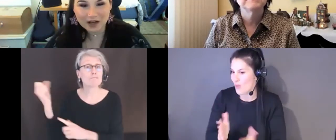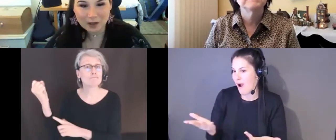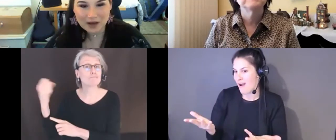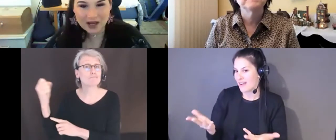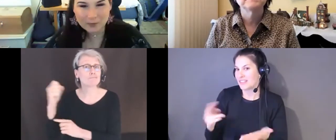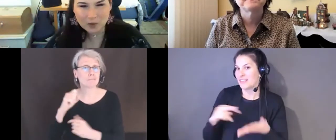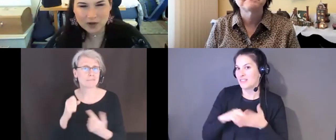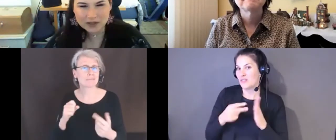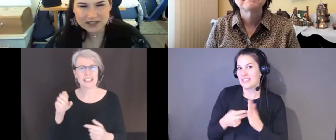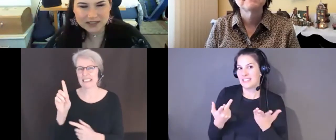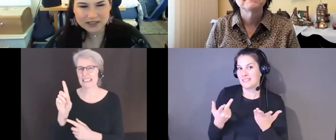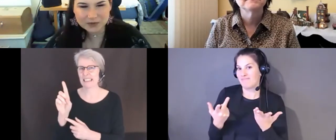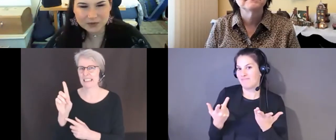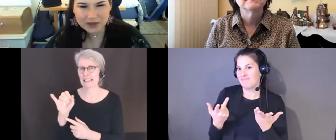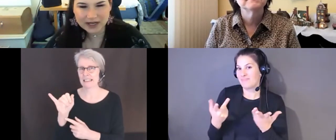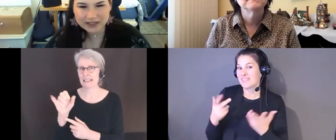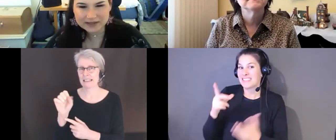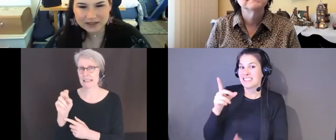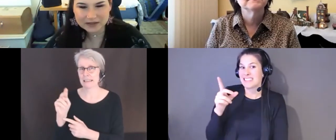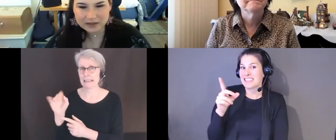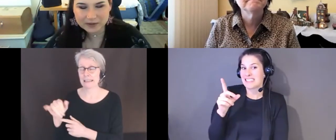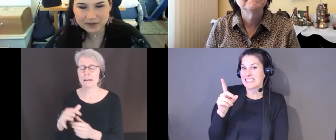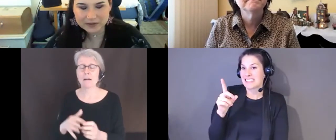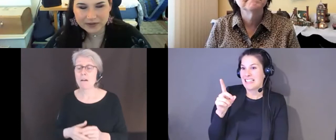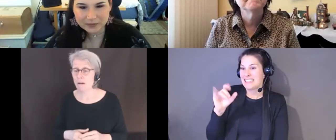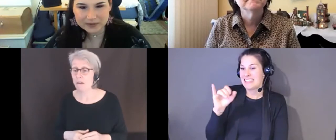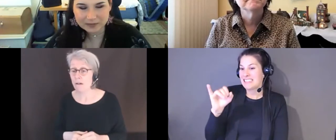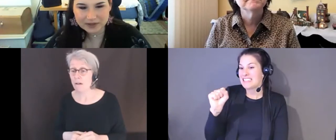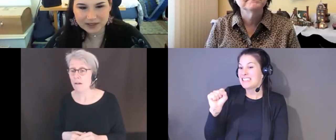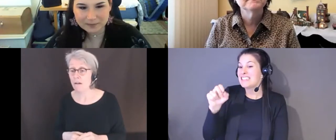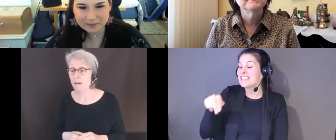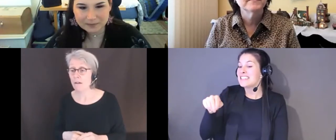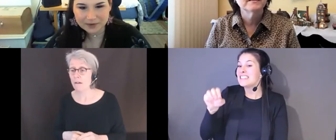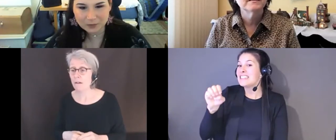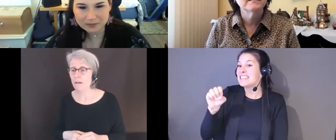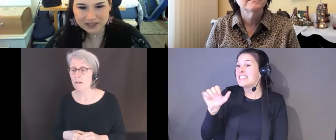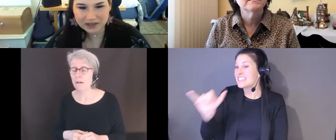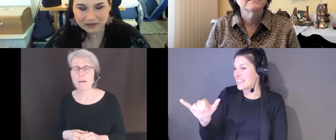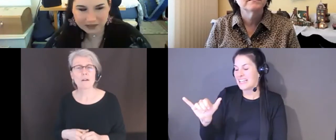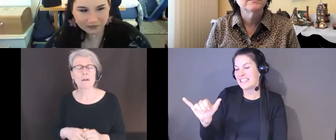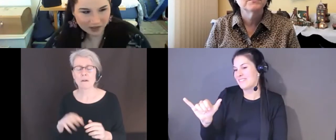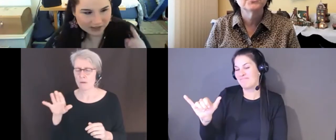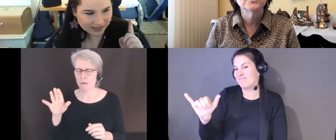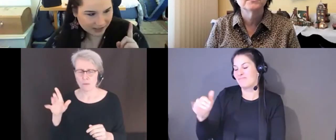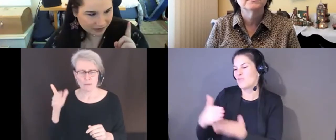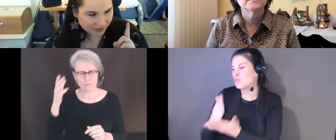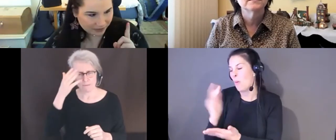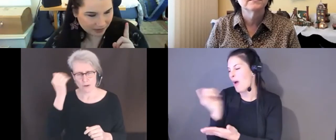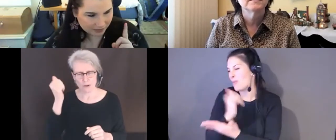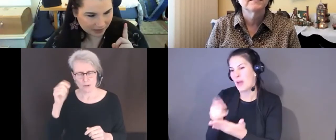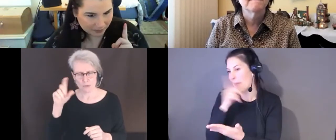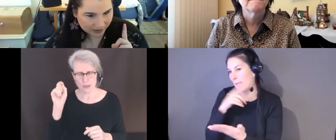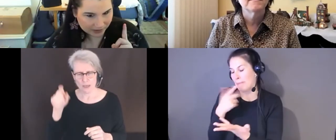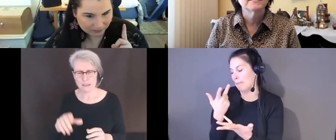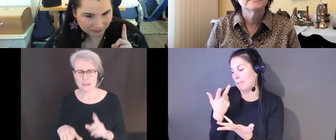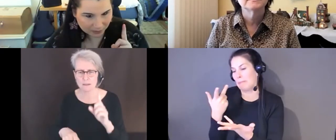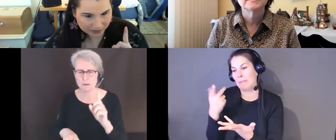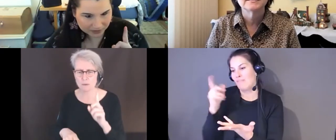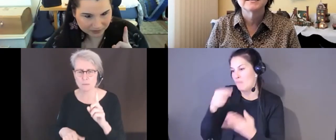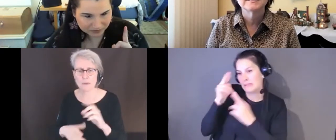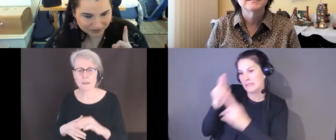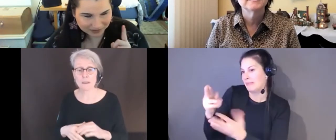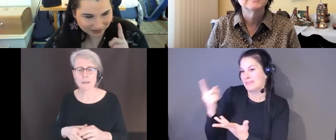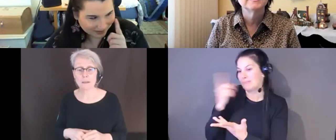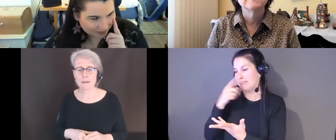there, I wanted to ask a little bit. Sorry, there was something that we're missing that I forgot to ask here. Give me a brain